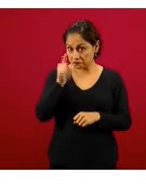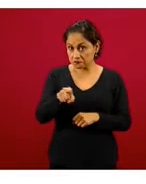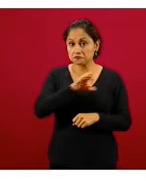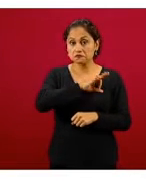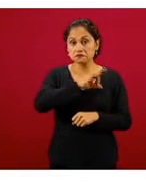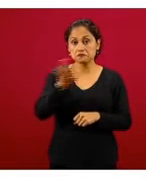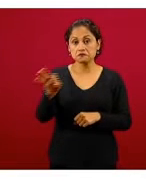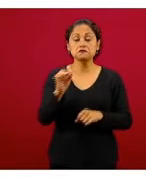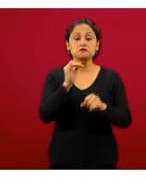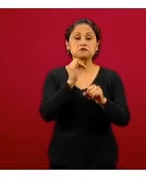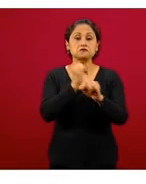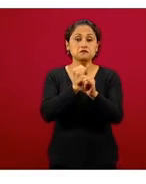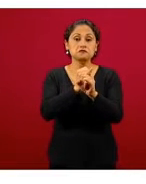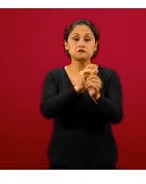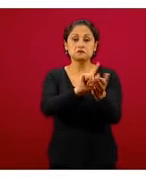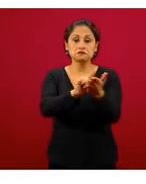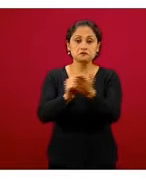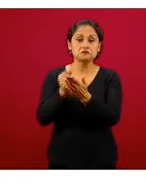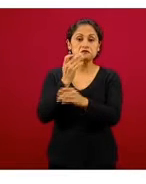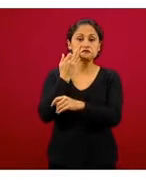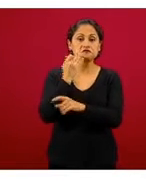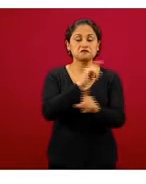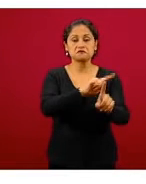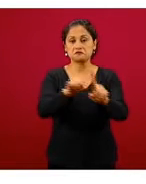Another way of citizen contact